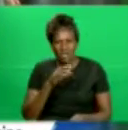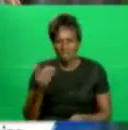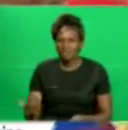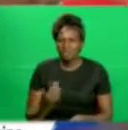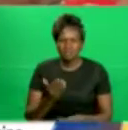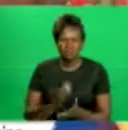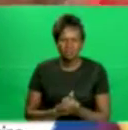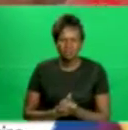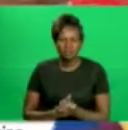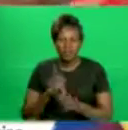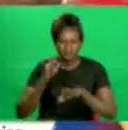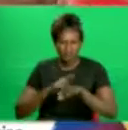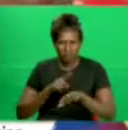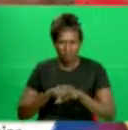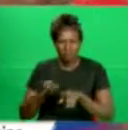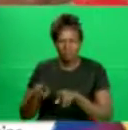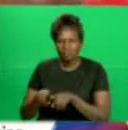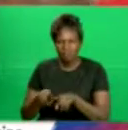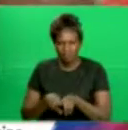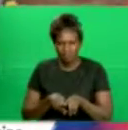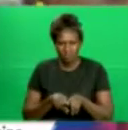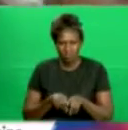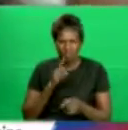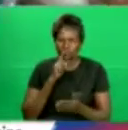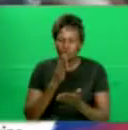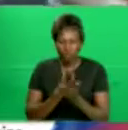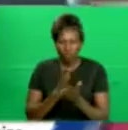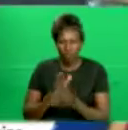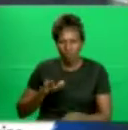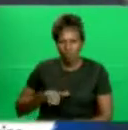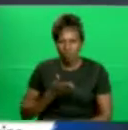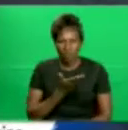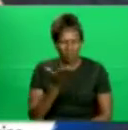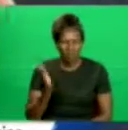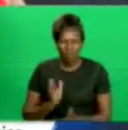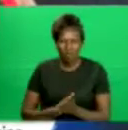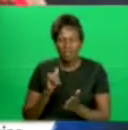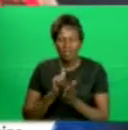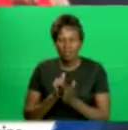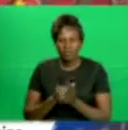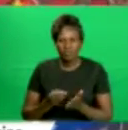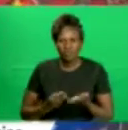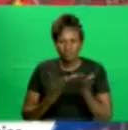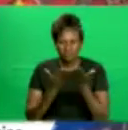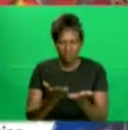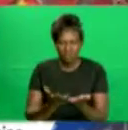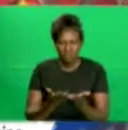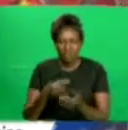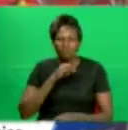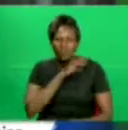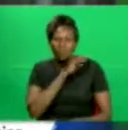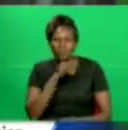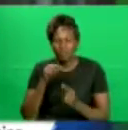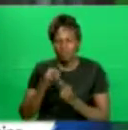children. Wakati huo huo, aliwahakikishia akina mama hao kuwa atawakilisha malalamishi yao kwa Rais